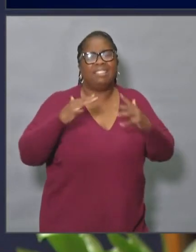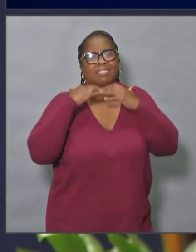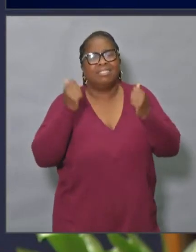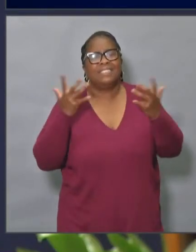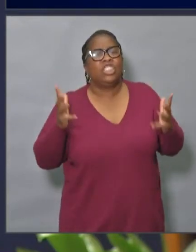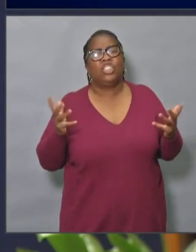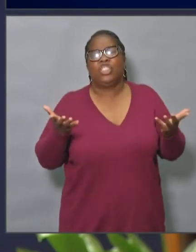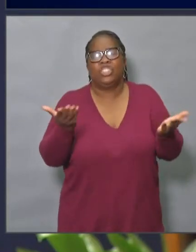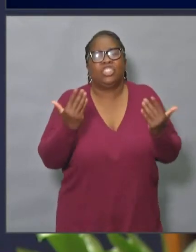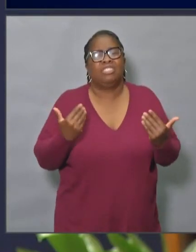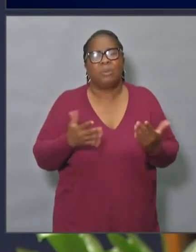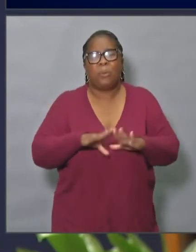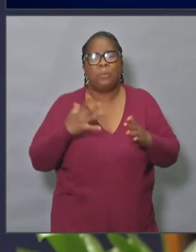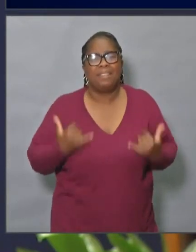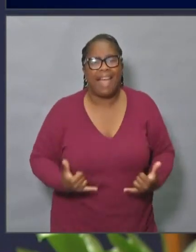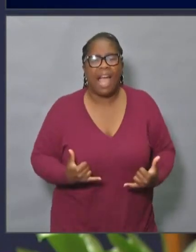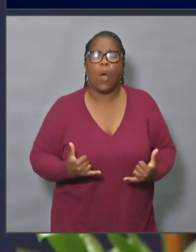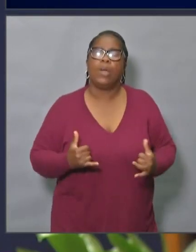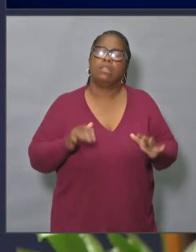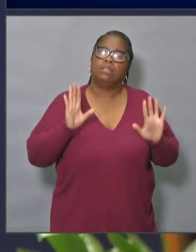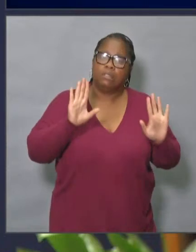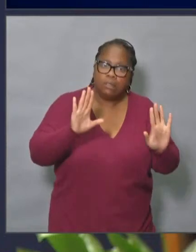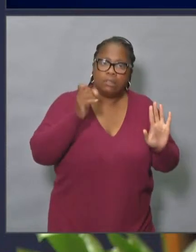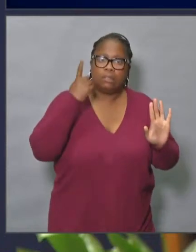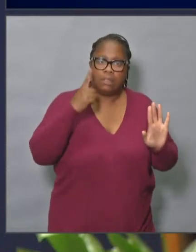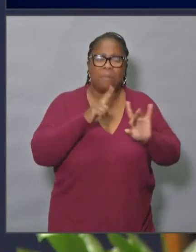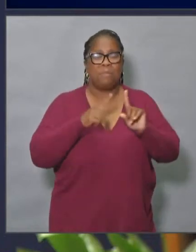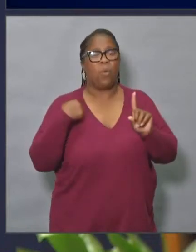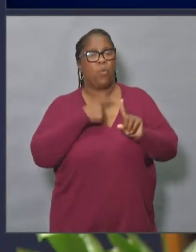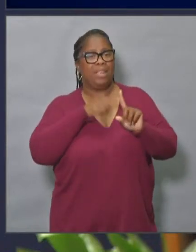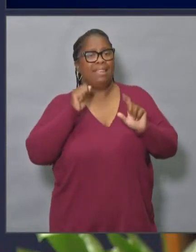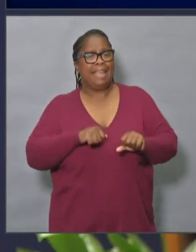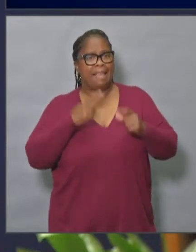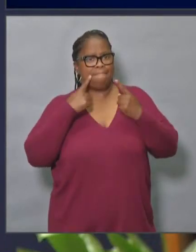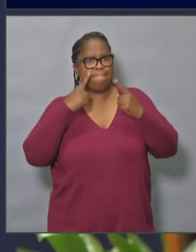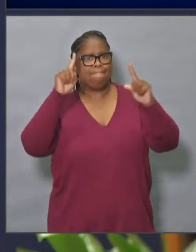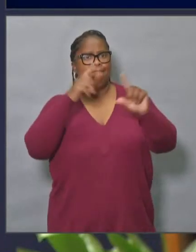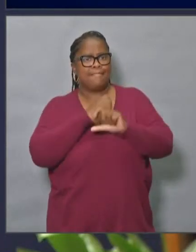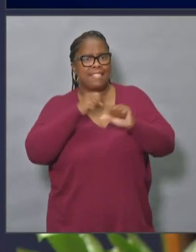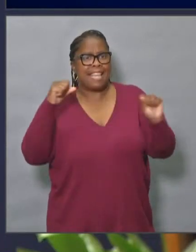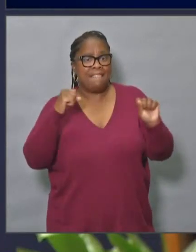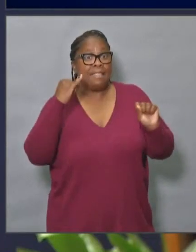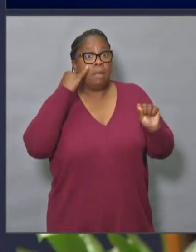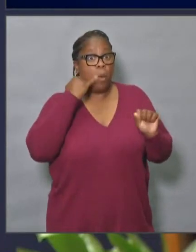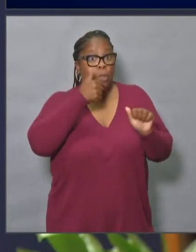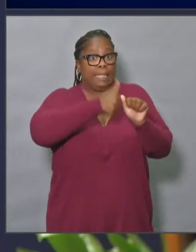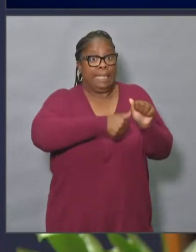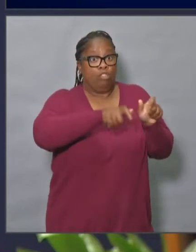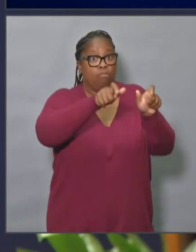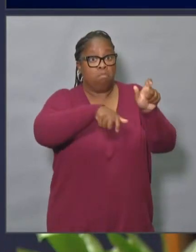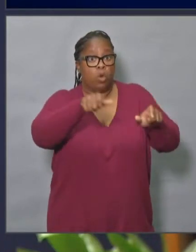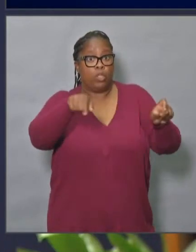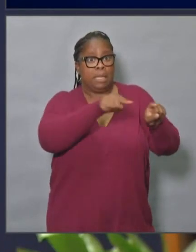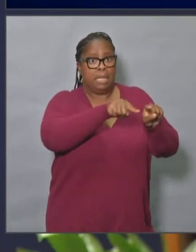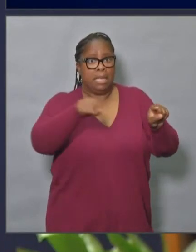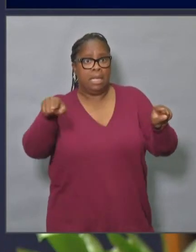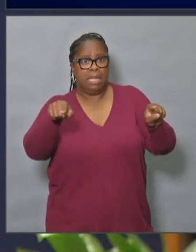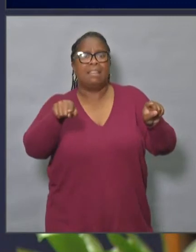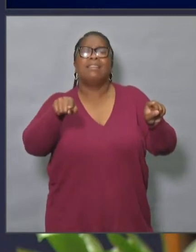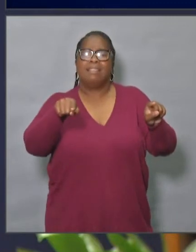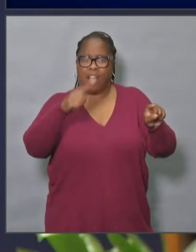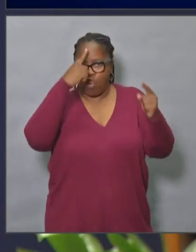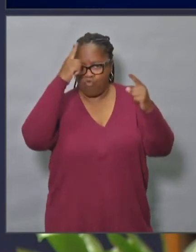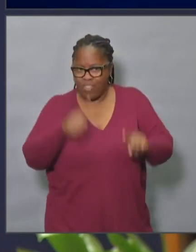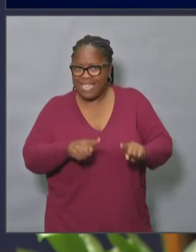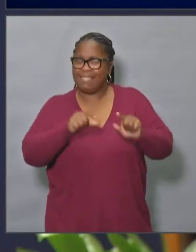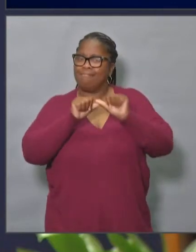us would have hoped for. But we can go on it safely if each and every one of us commits to doing the simple things that